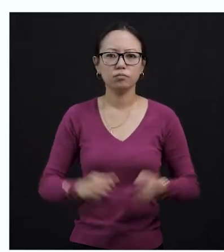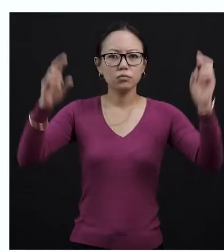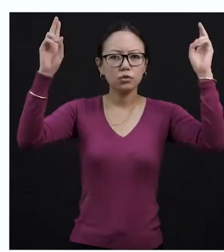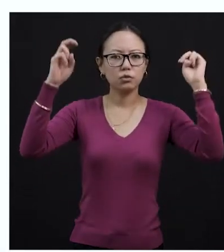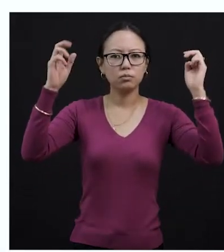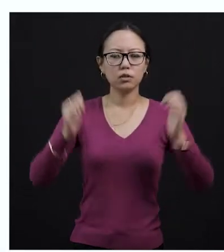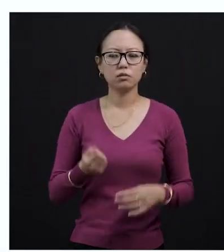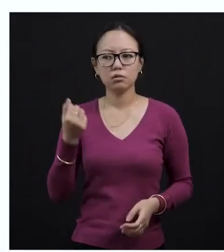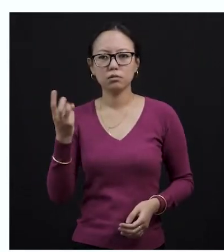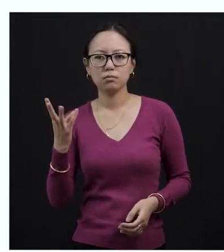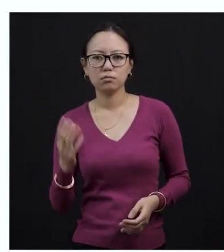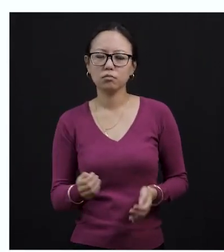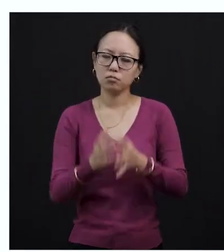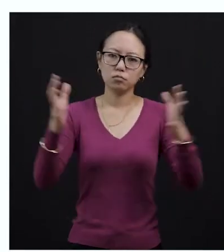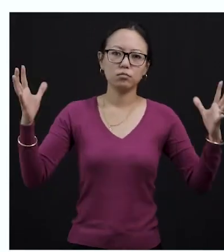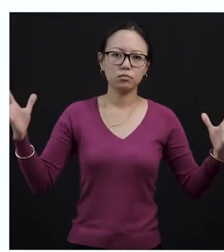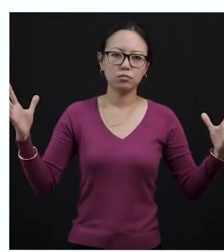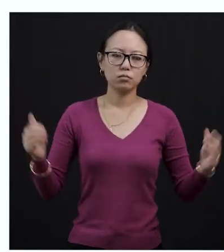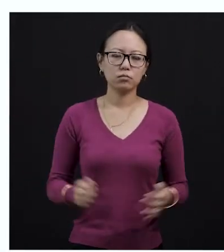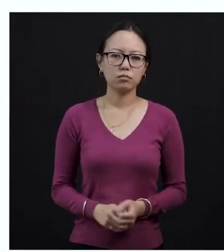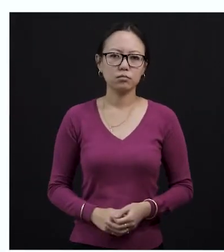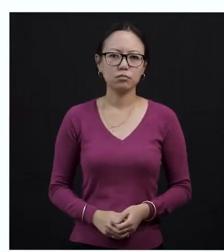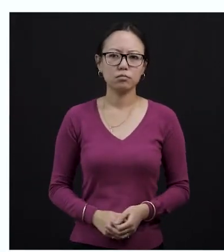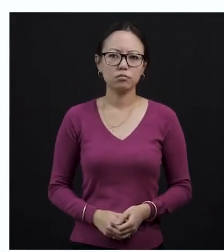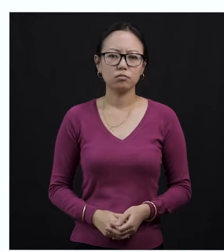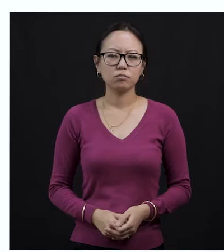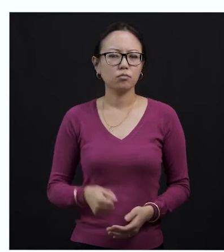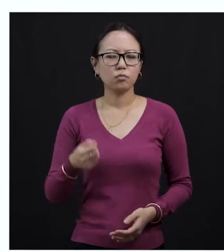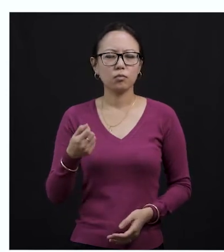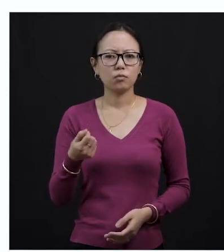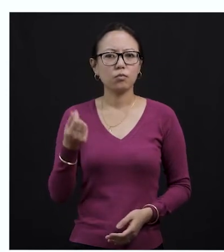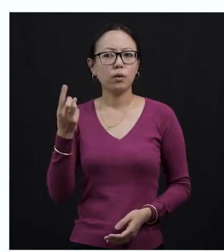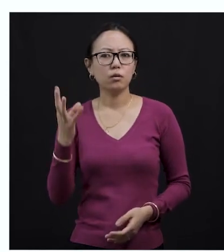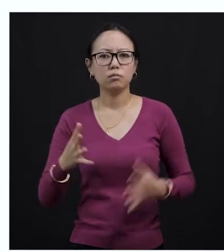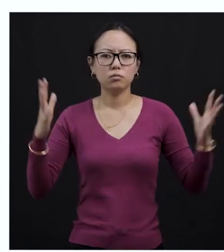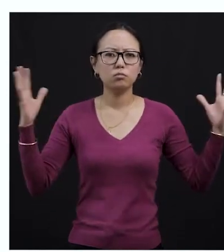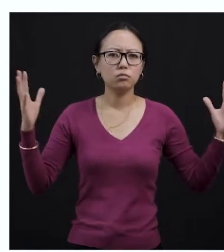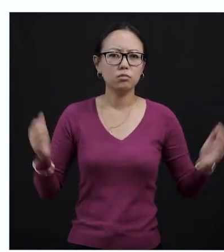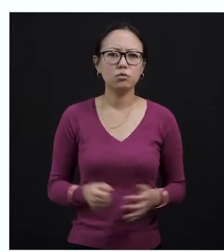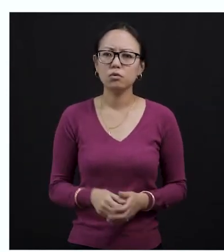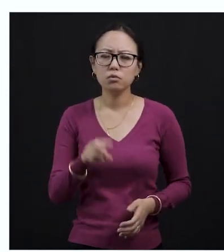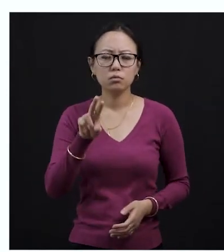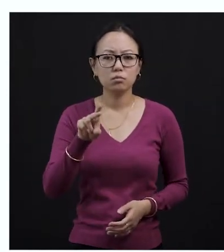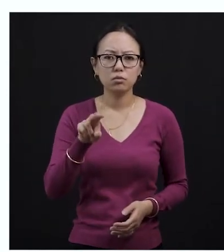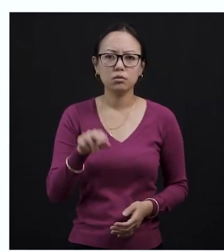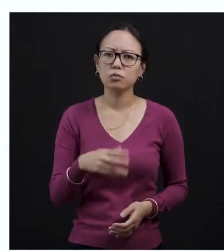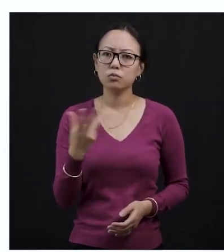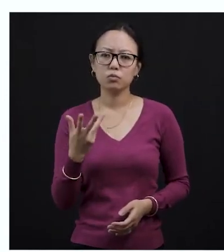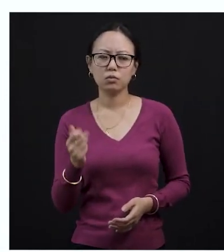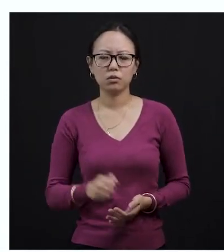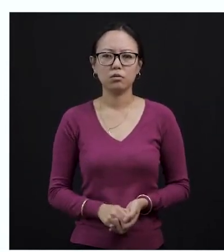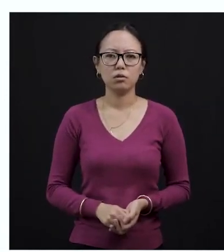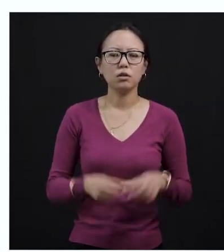right. So more numbers simply means we are going to learn about different types of digits.